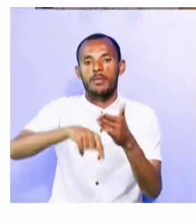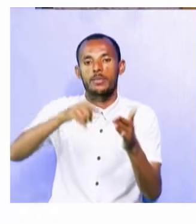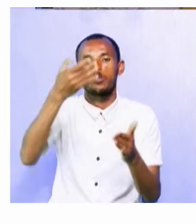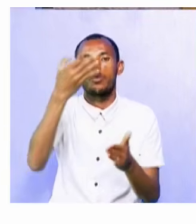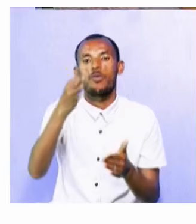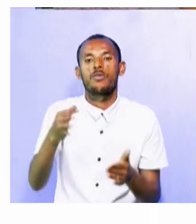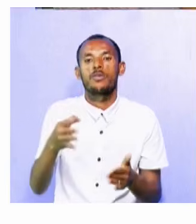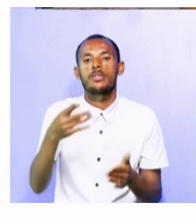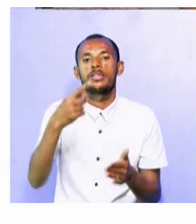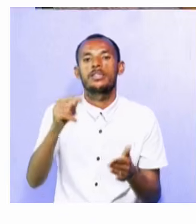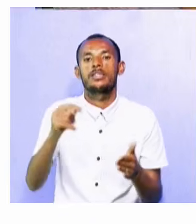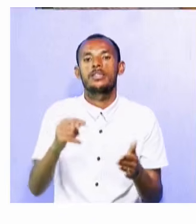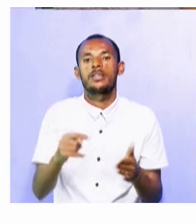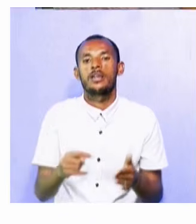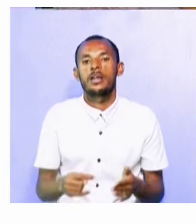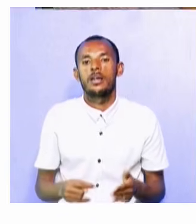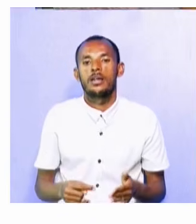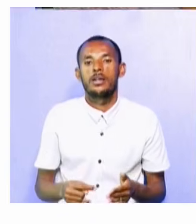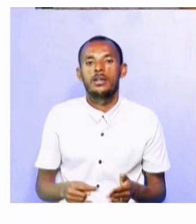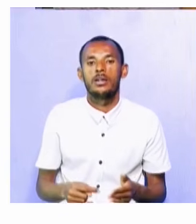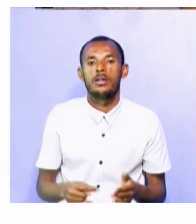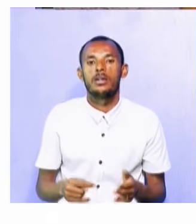the fuel?